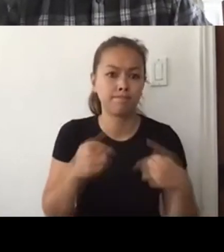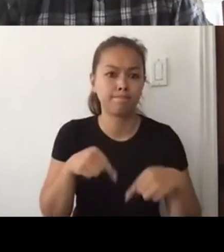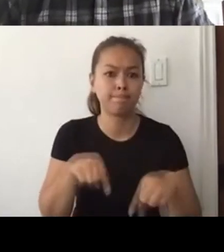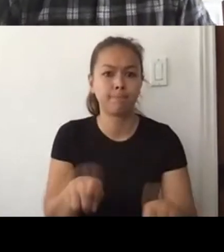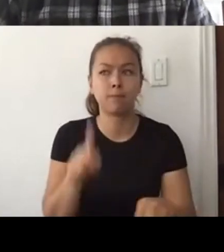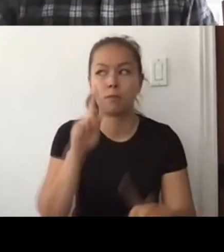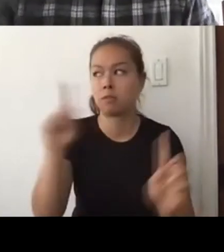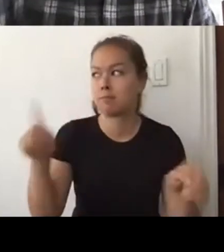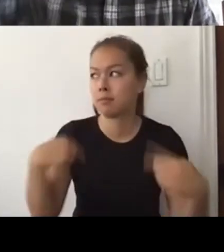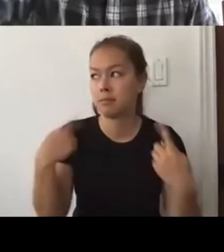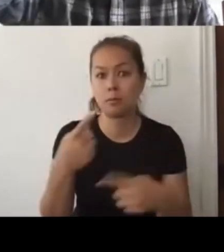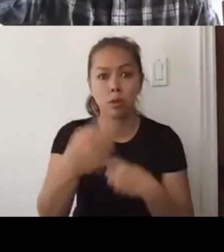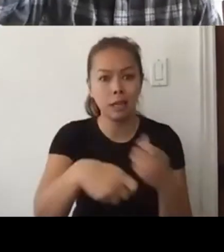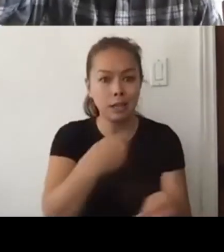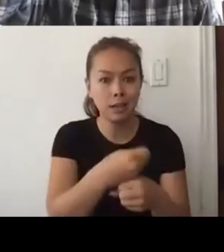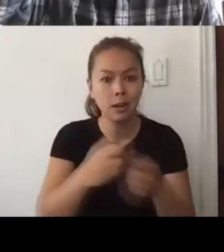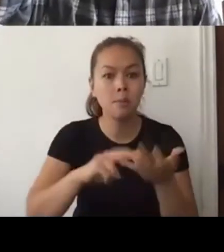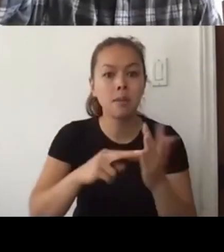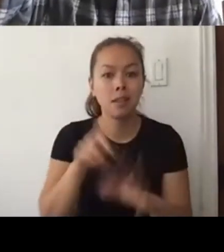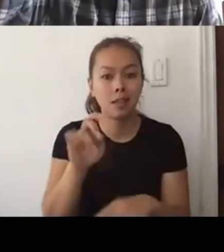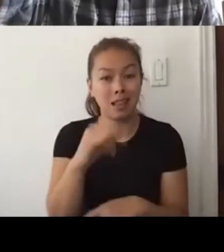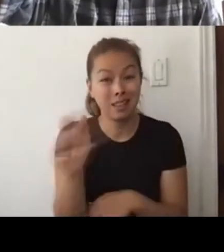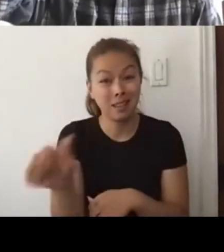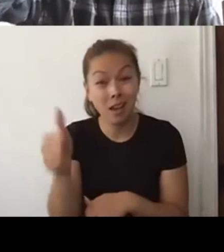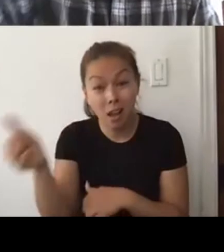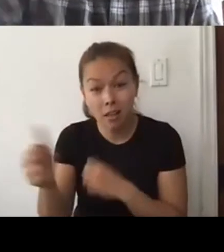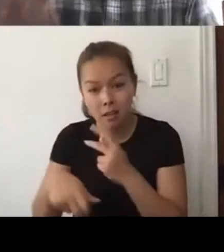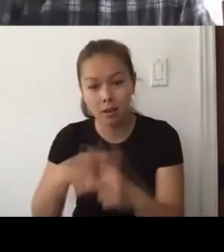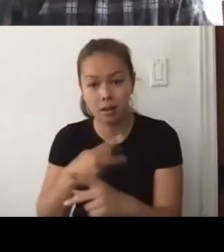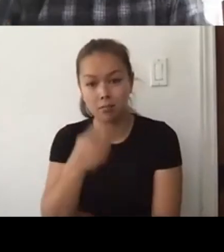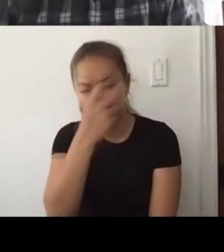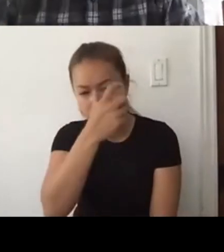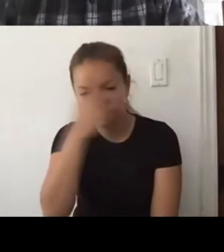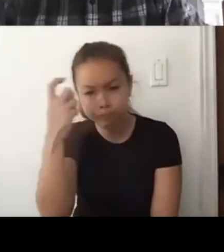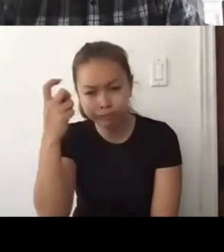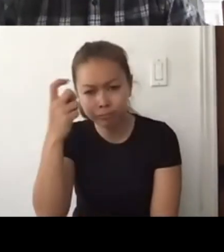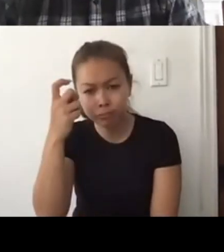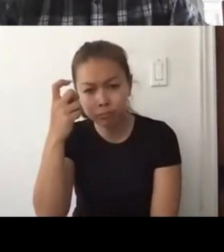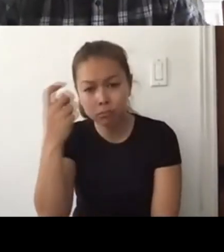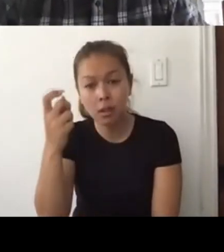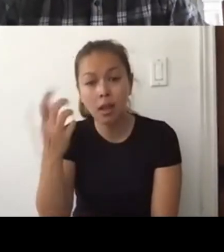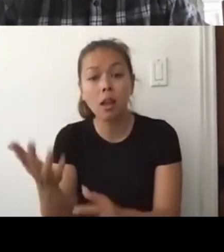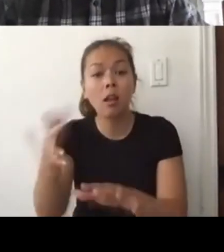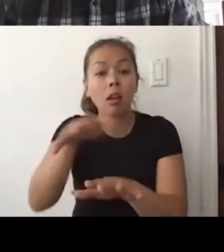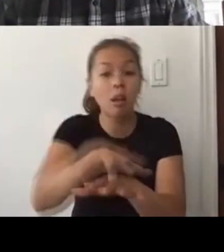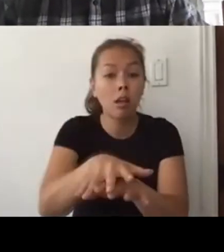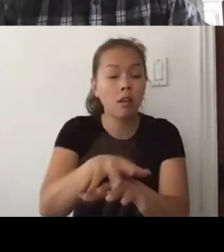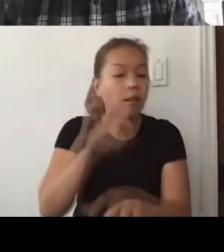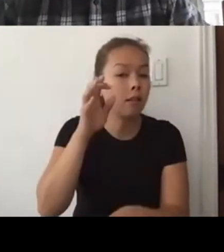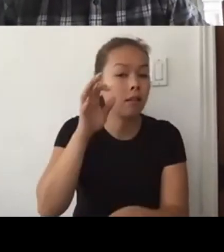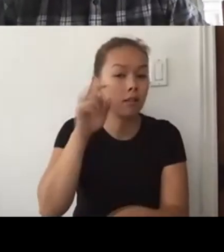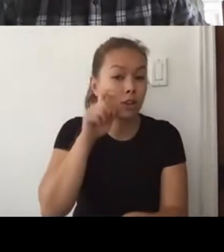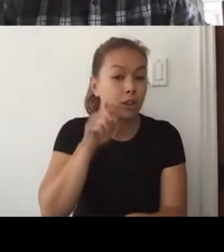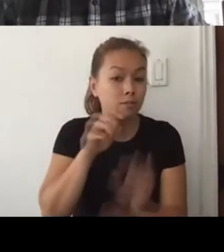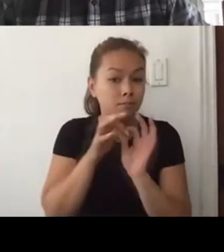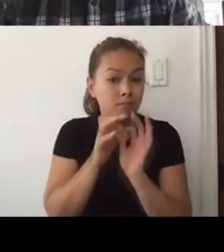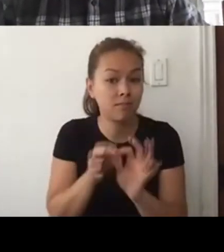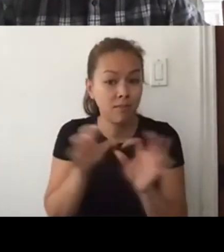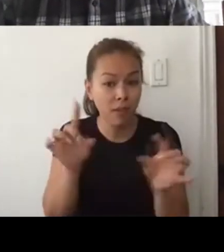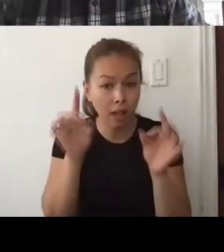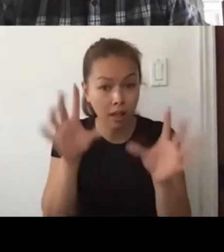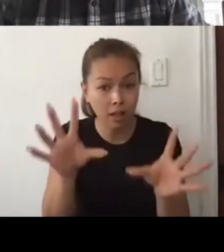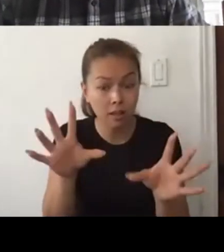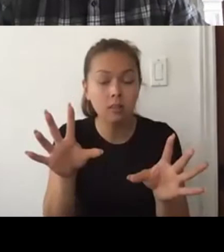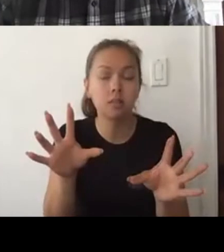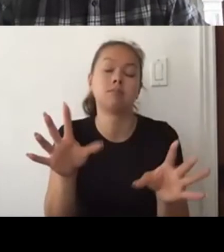of itself. And speaking especially about gender-based violence, unfortunately, we know already the typical tropes in the news